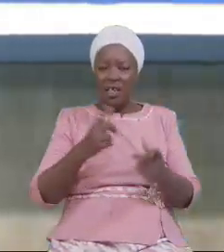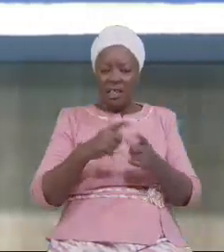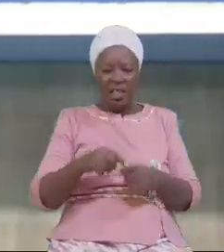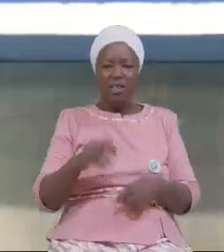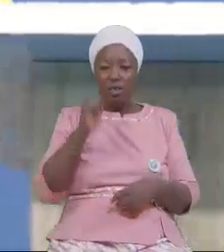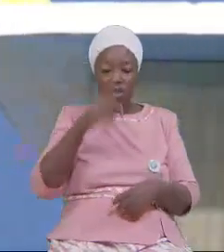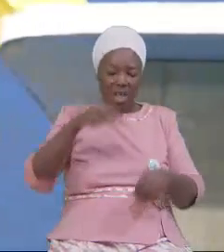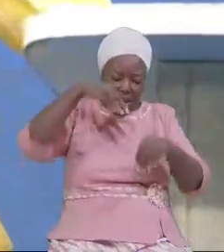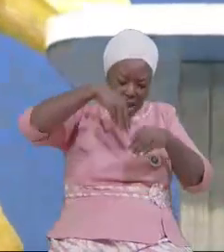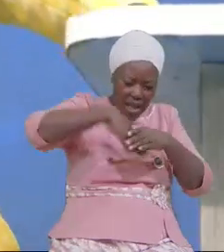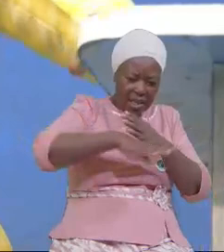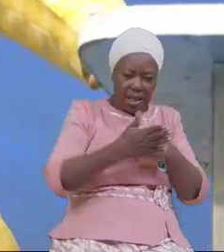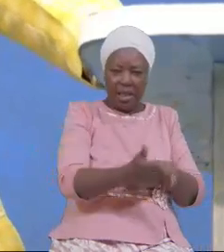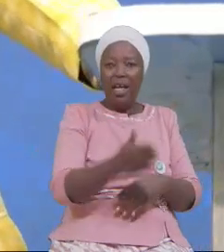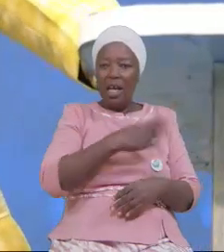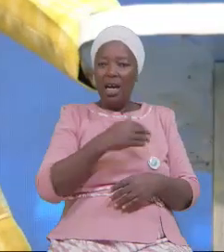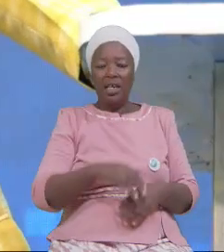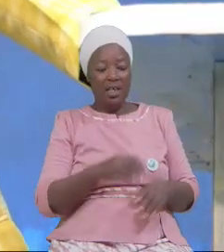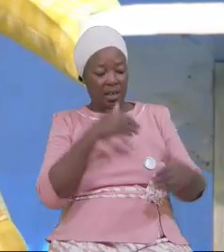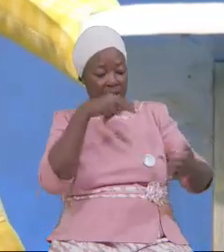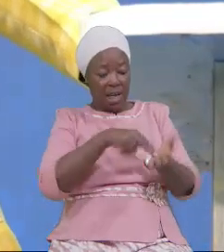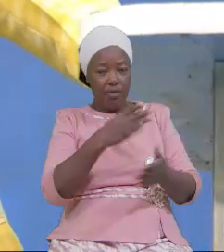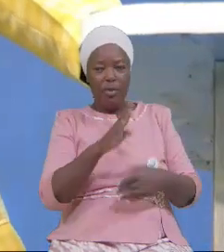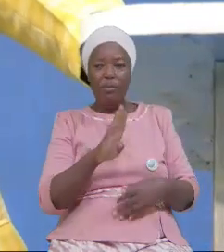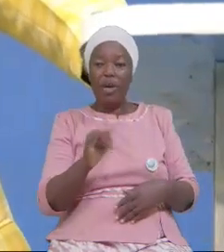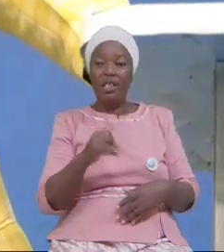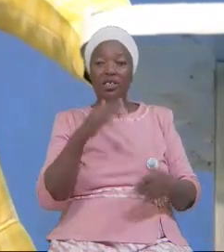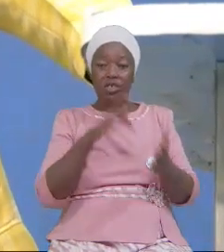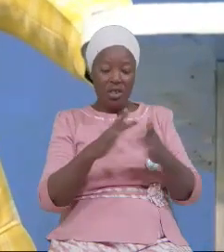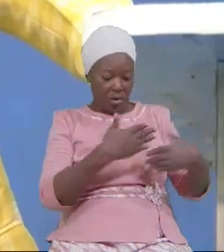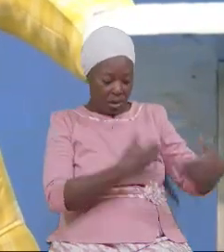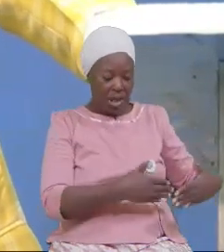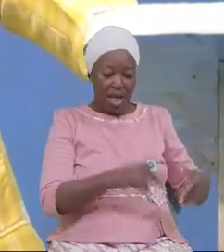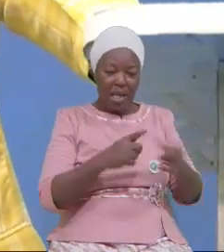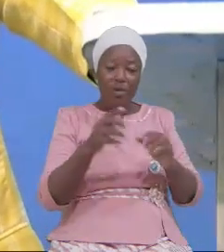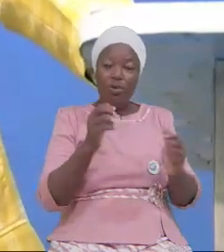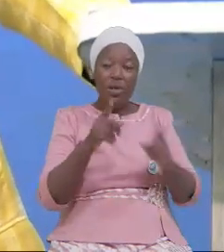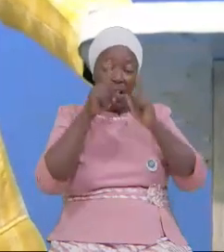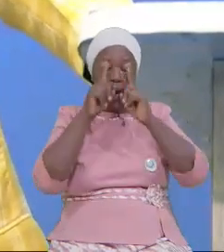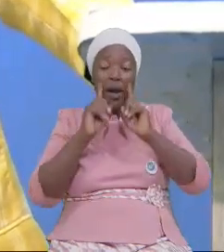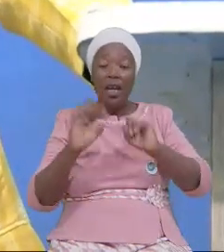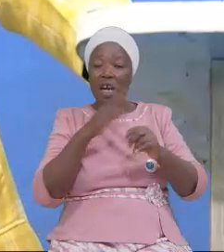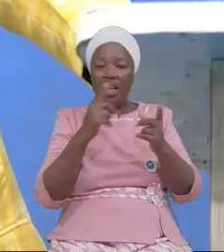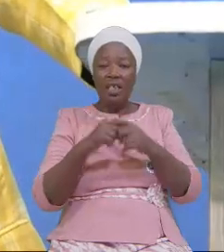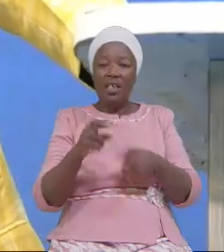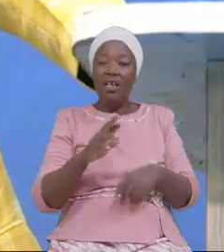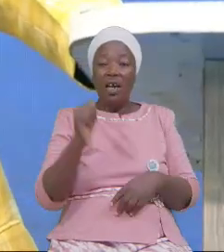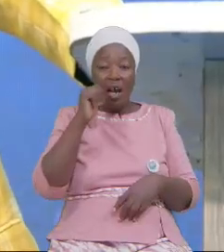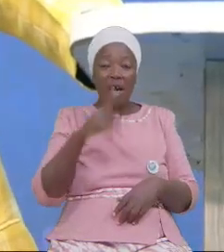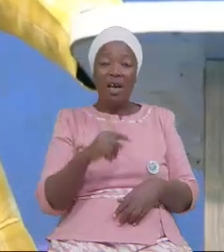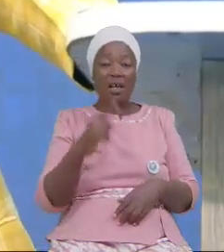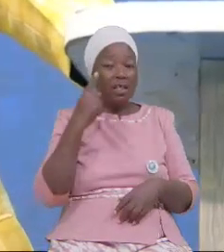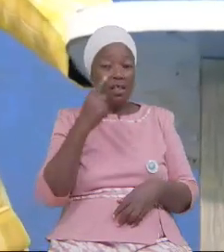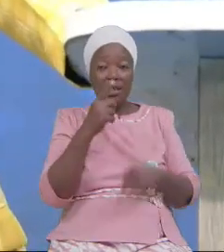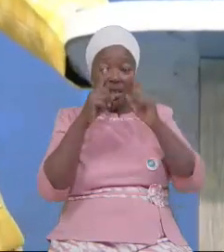there and stayed by Jesus, weeping. Her tears will not keep her away.